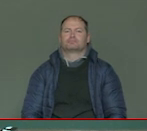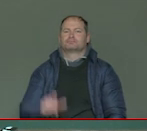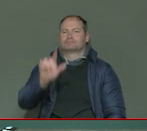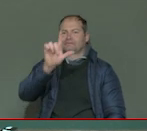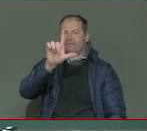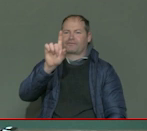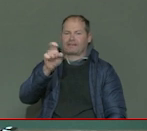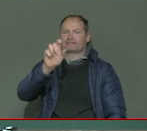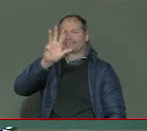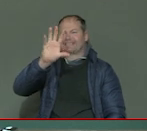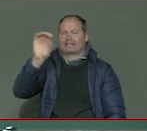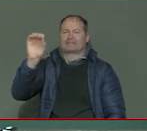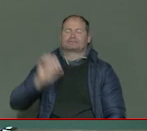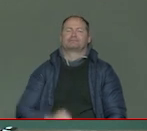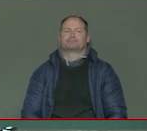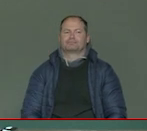7,900.